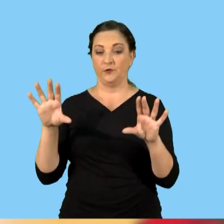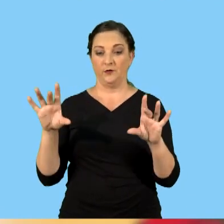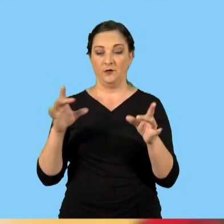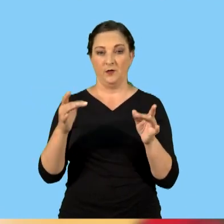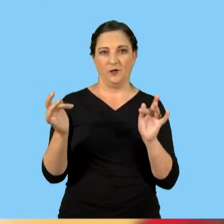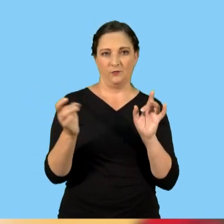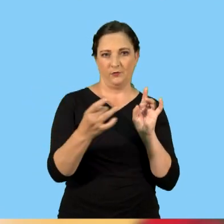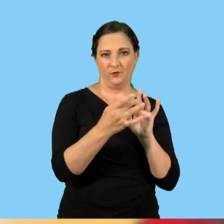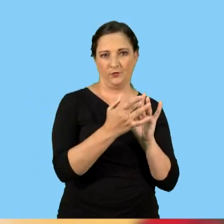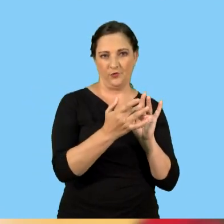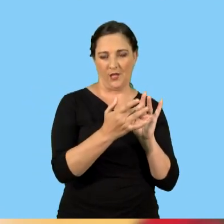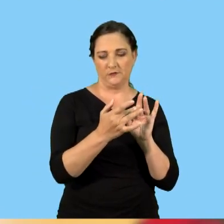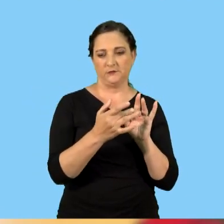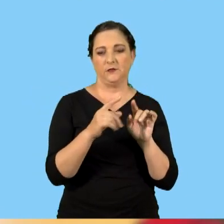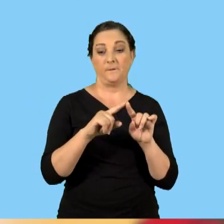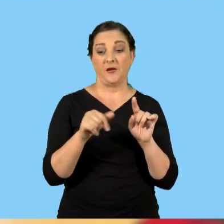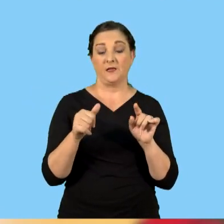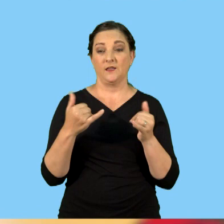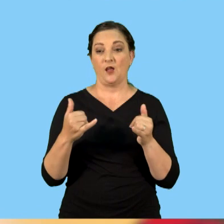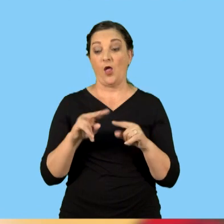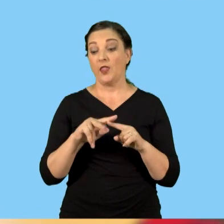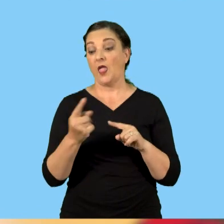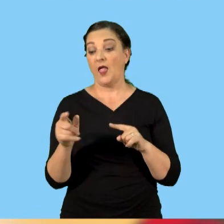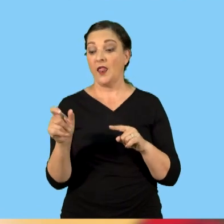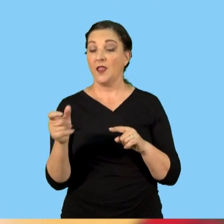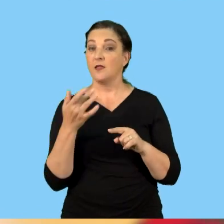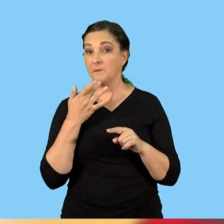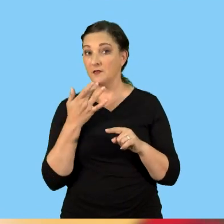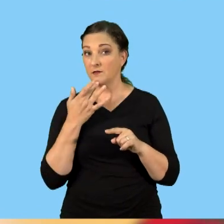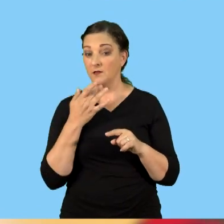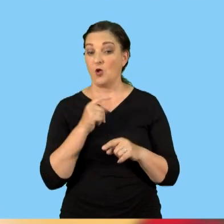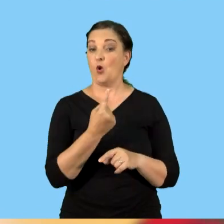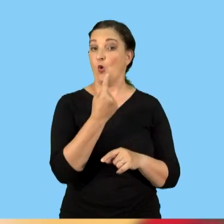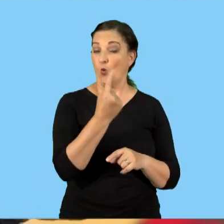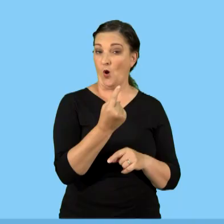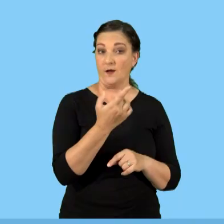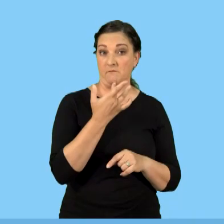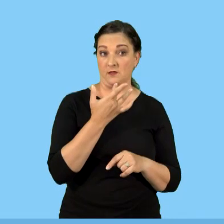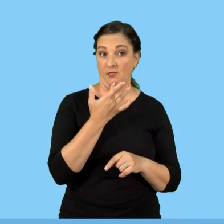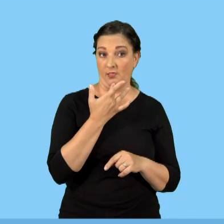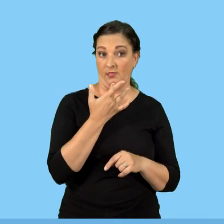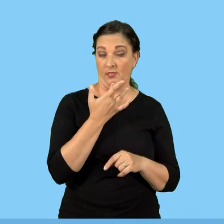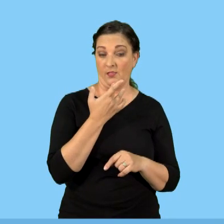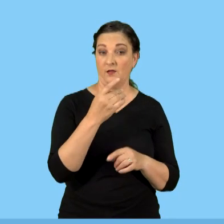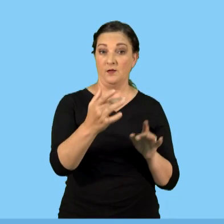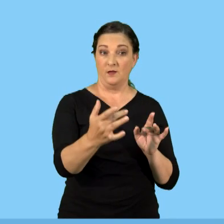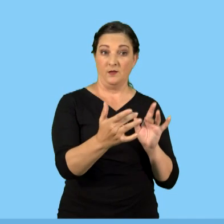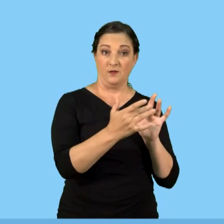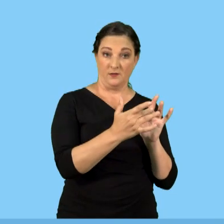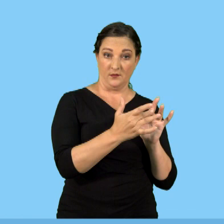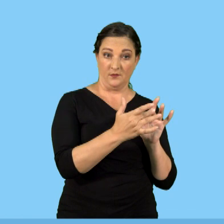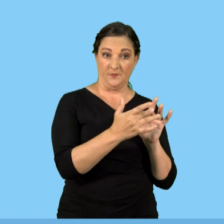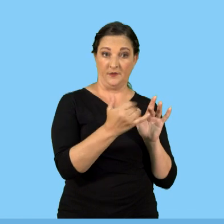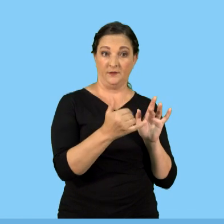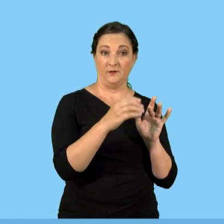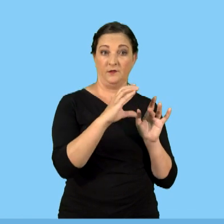that you're going to be using to protect the other metal. So one metal